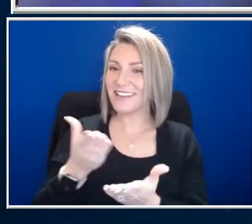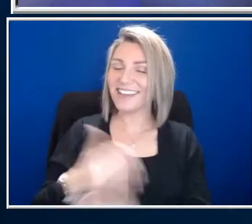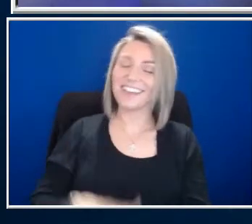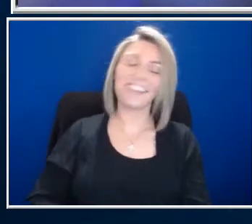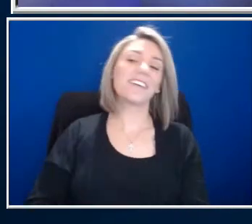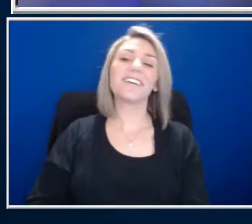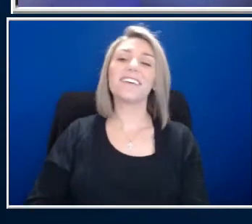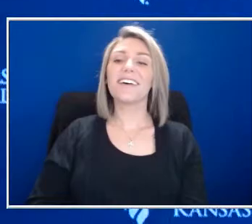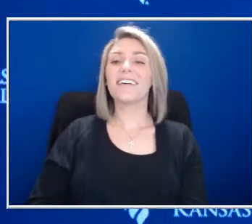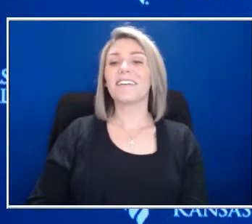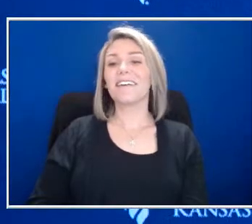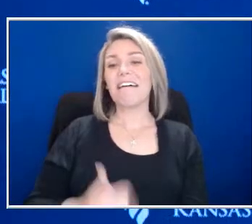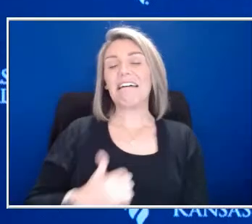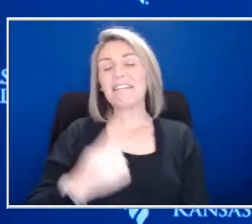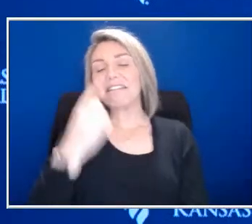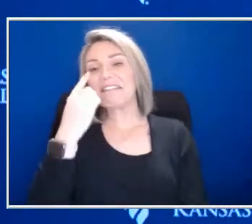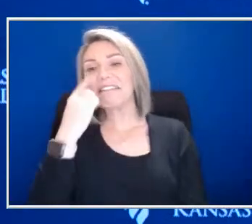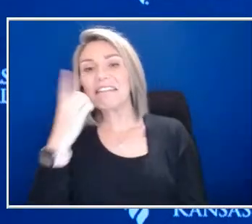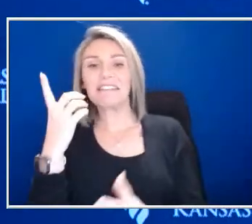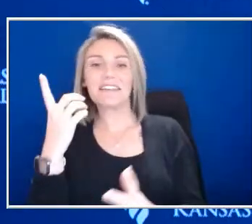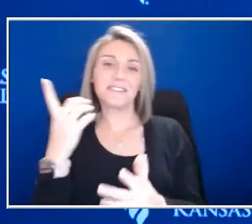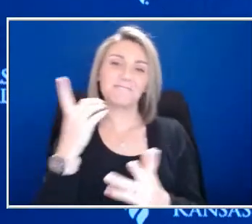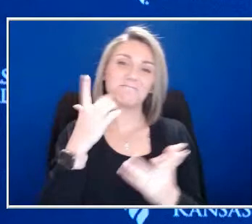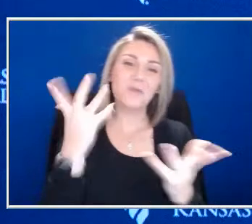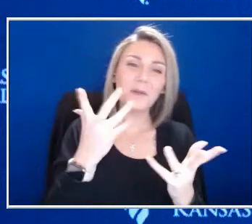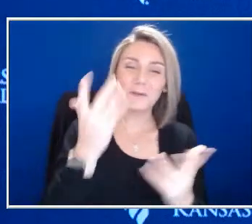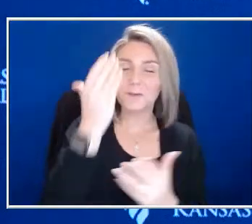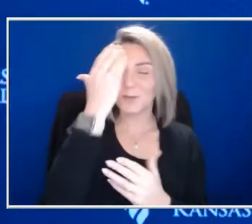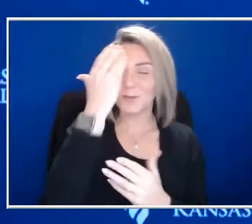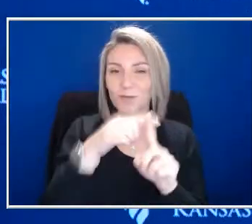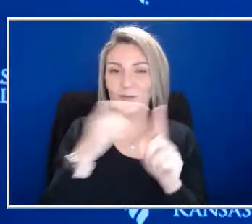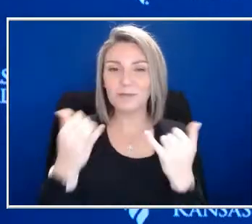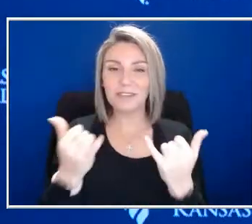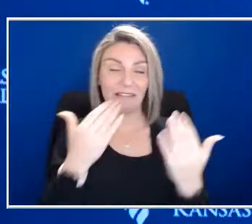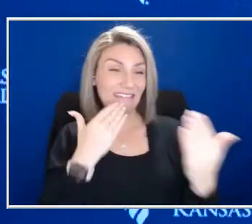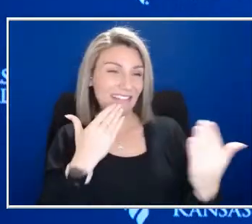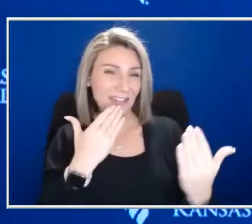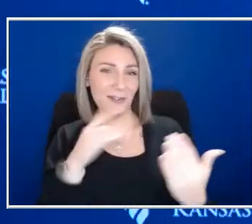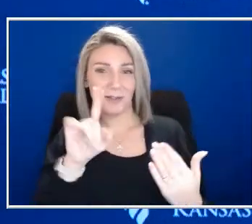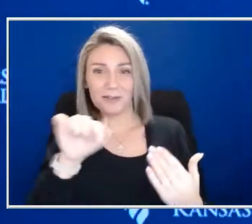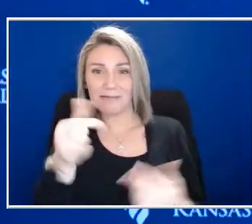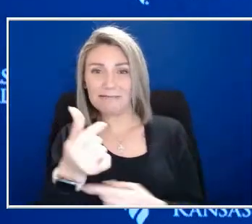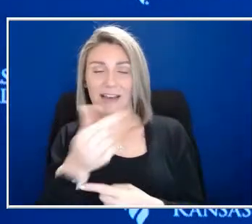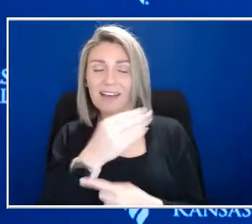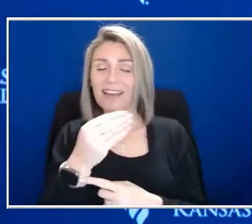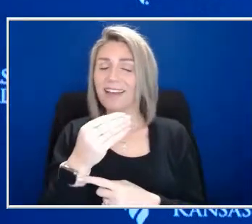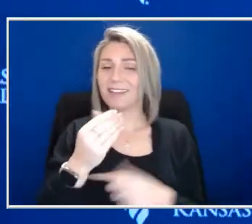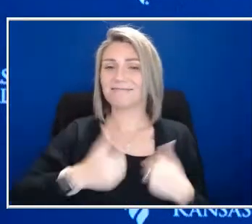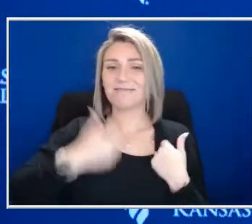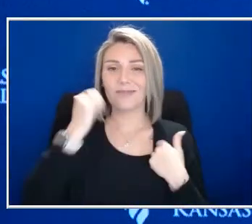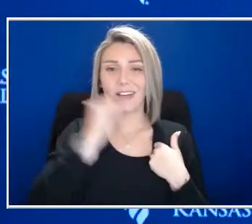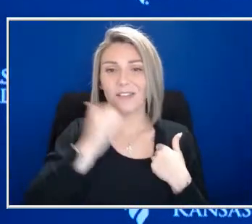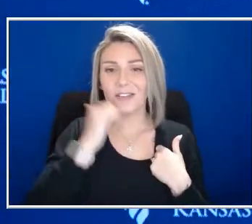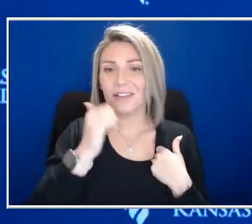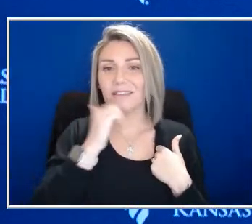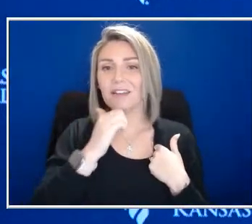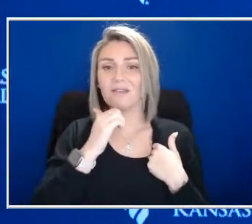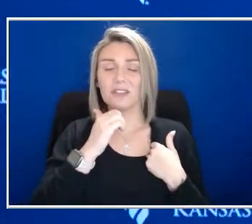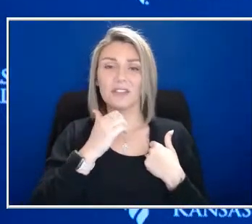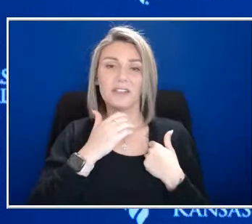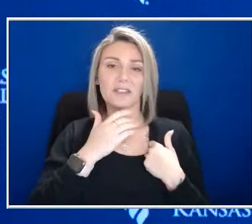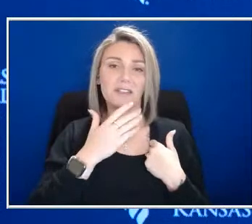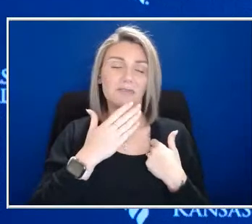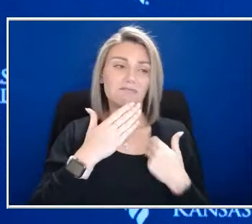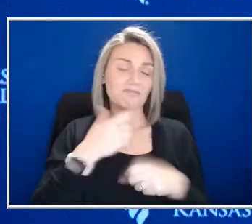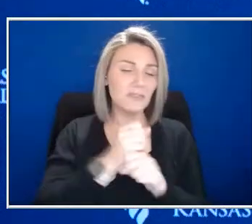is just thank you for being here, Doug. And I think to what he said, just living every day. And condolences and thoughts and prayers